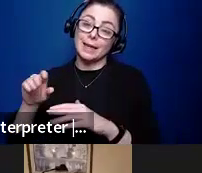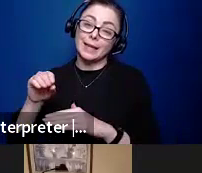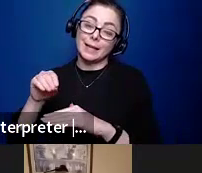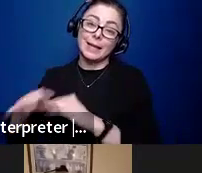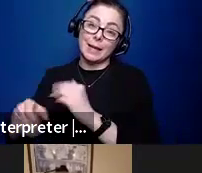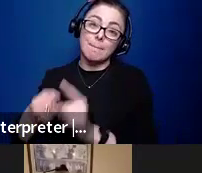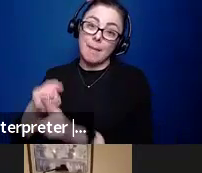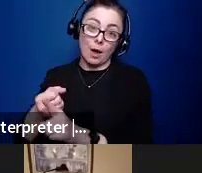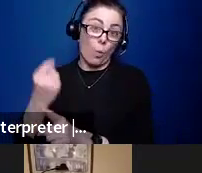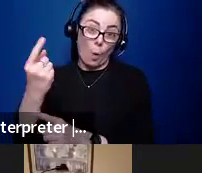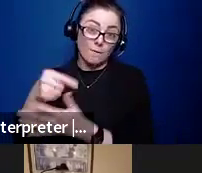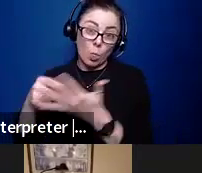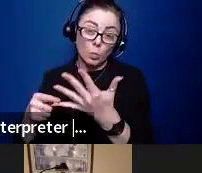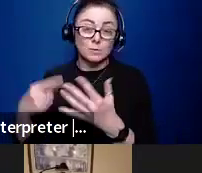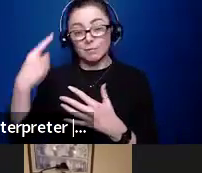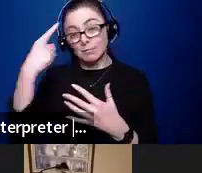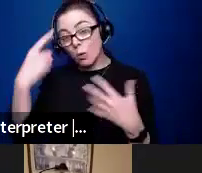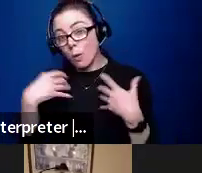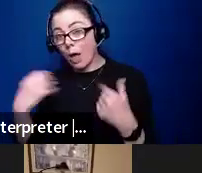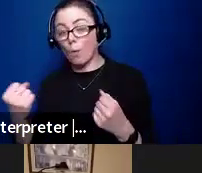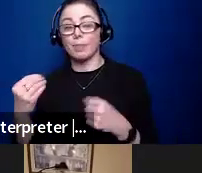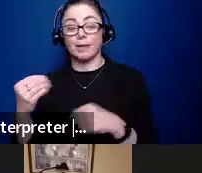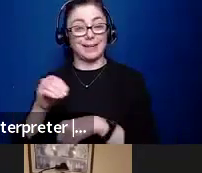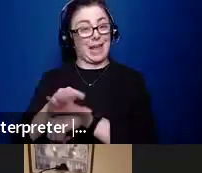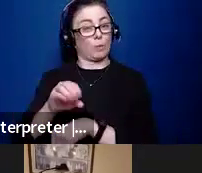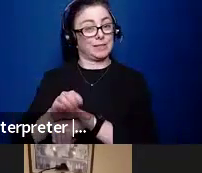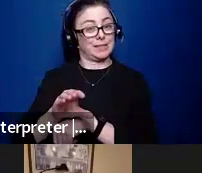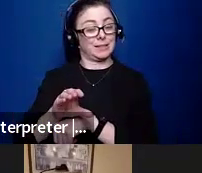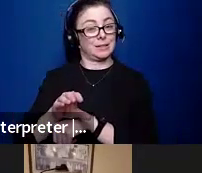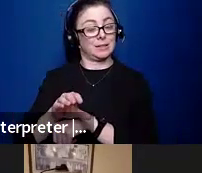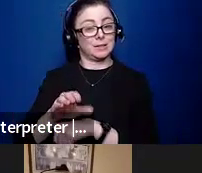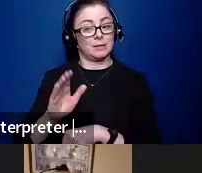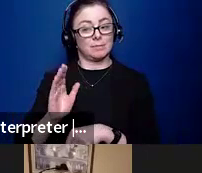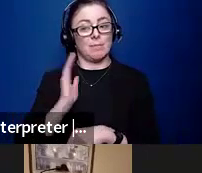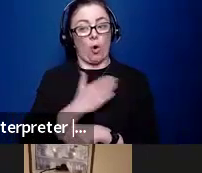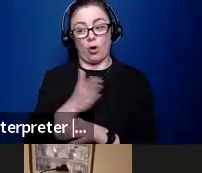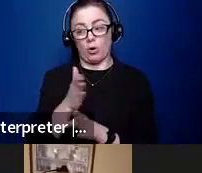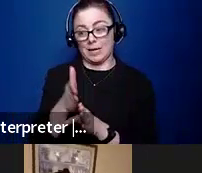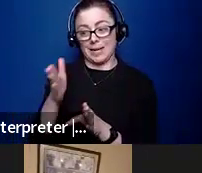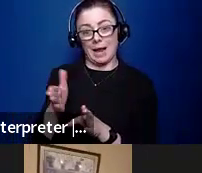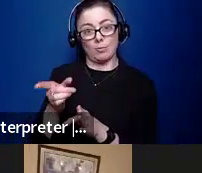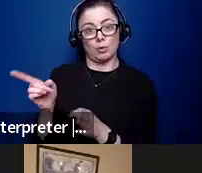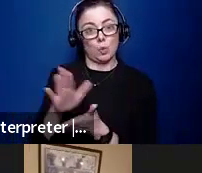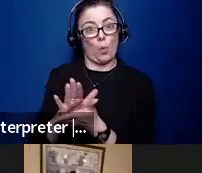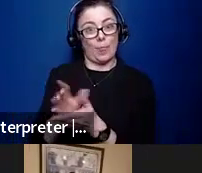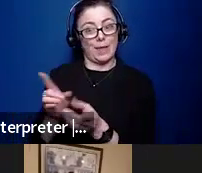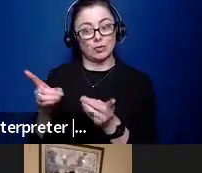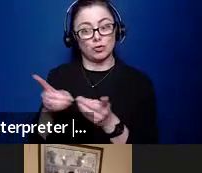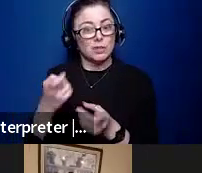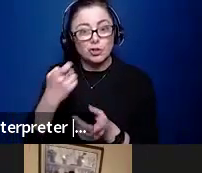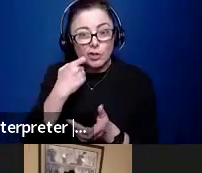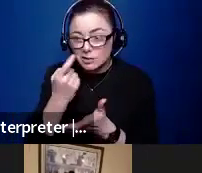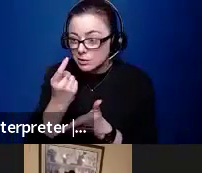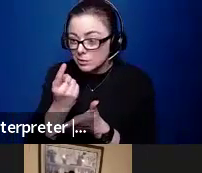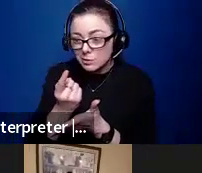one of those is the mental health and counseling perspective. Our neighboring school district just a week and a half